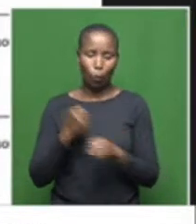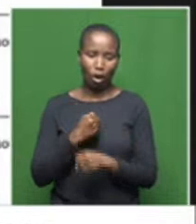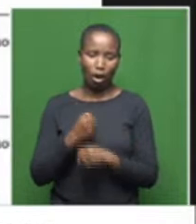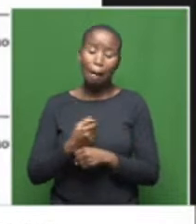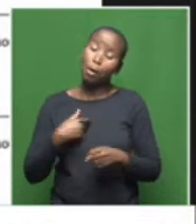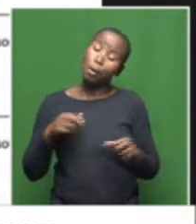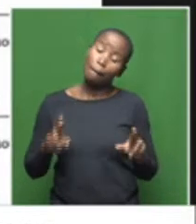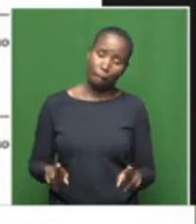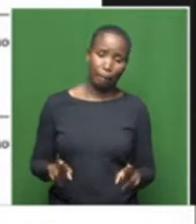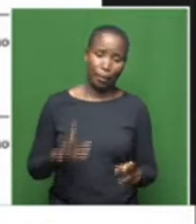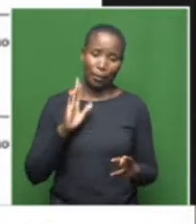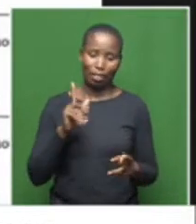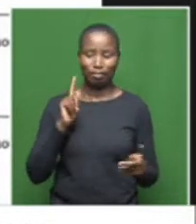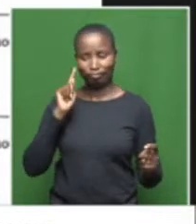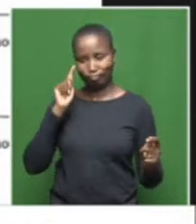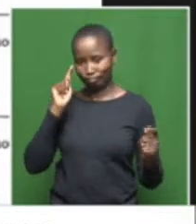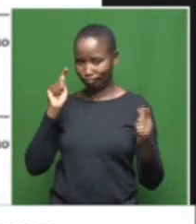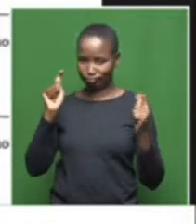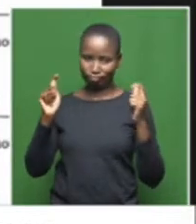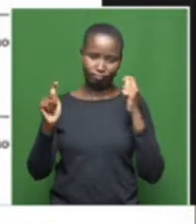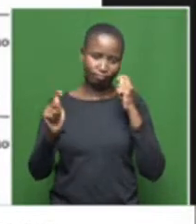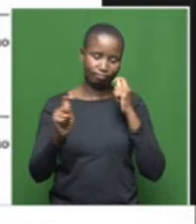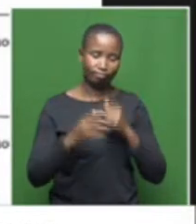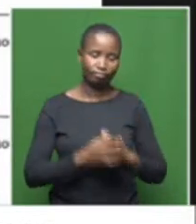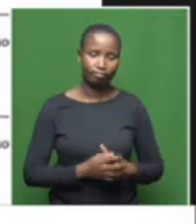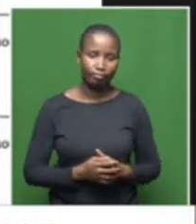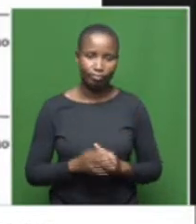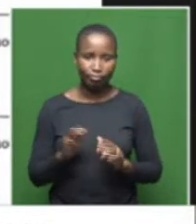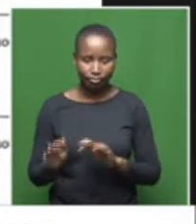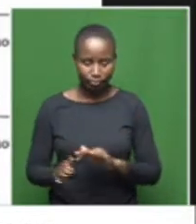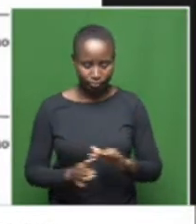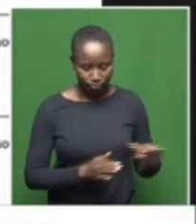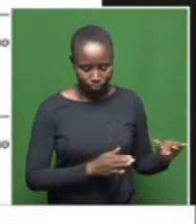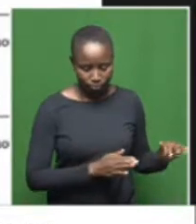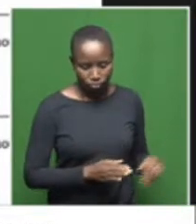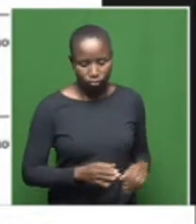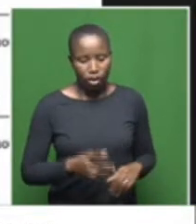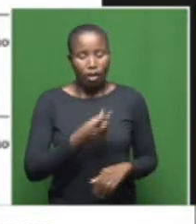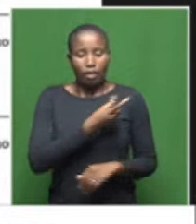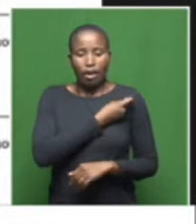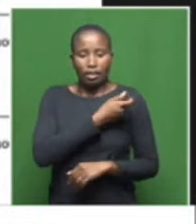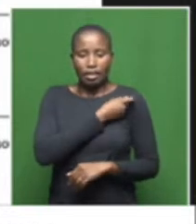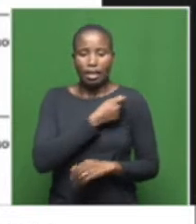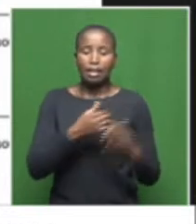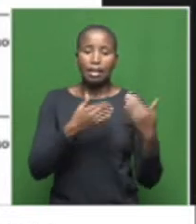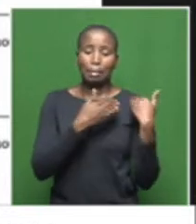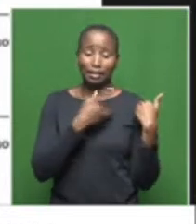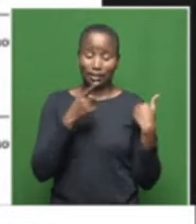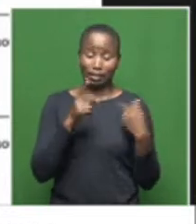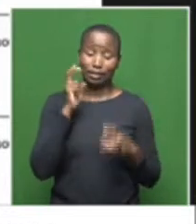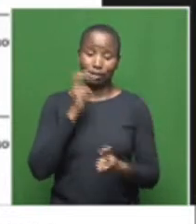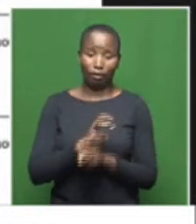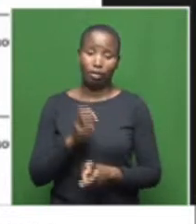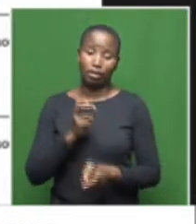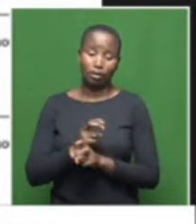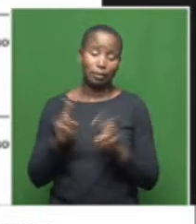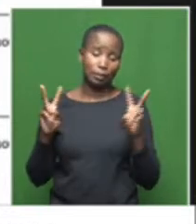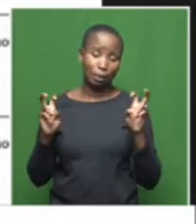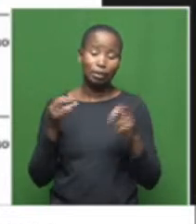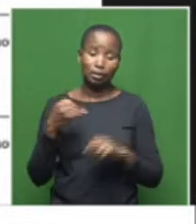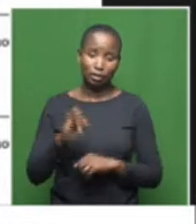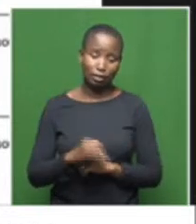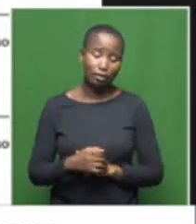it will make a lot of difference. The issue of vaccination mandates remains a difficult topic in our midst in